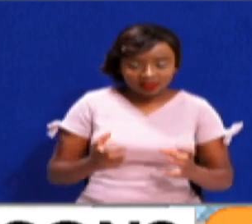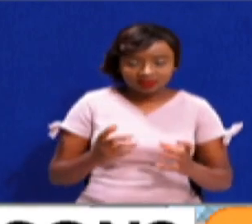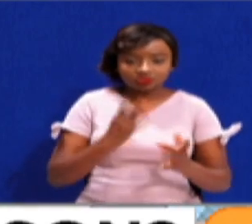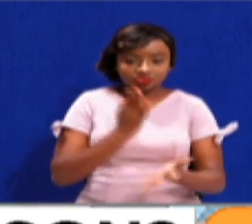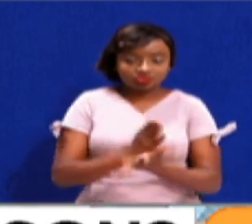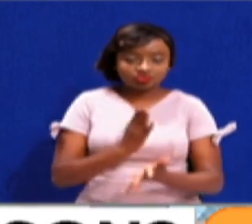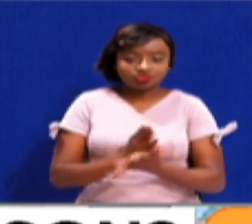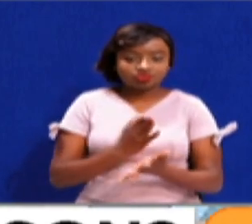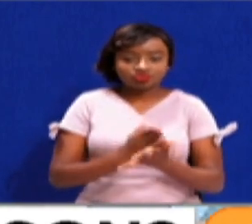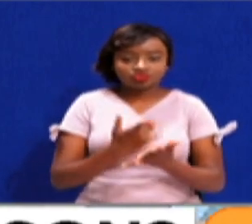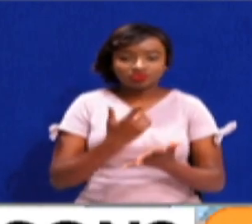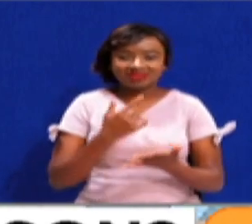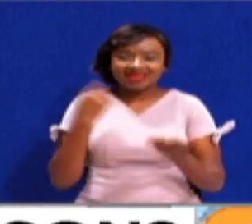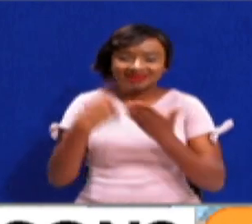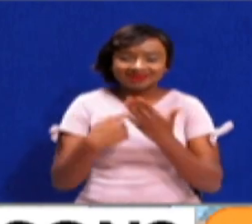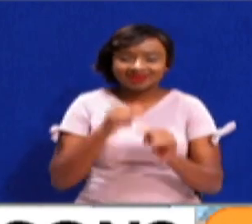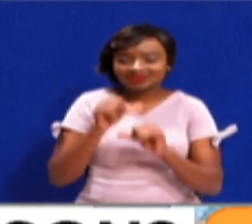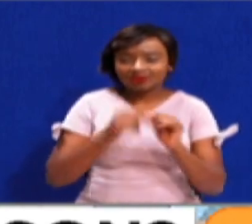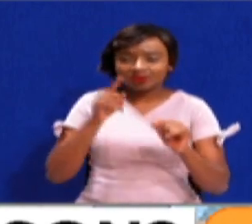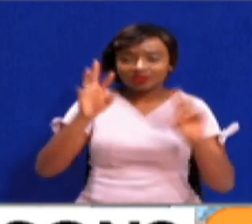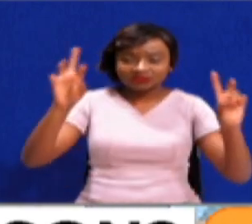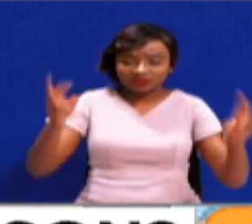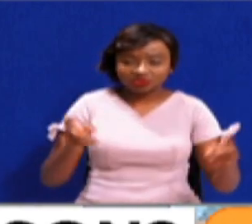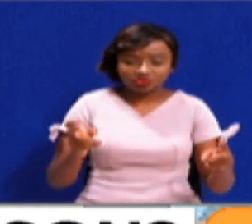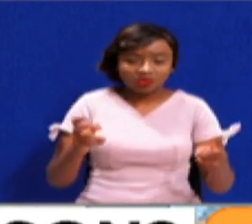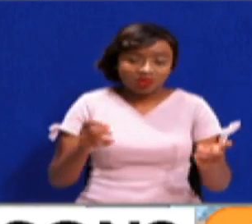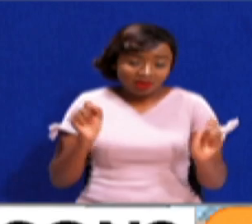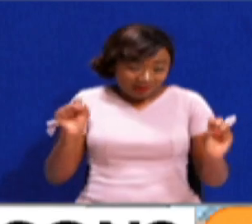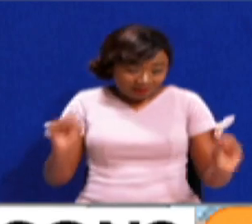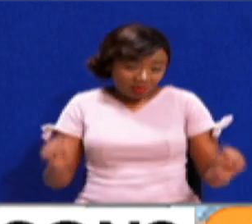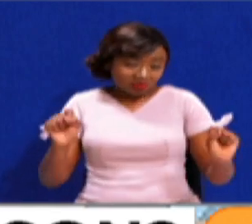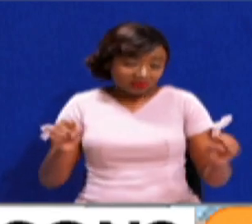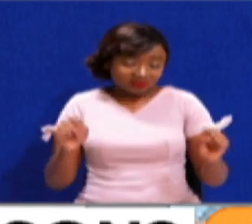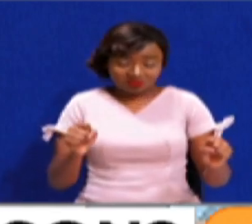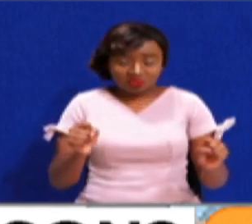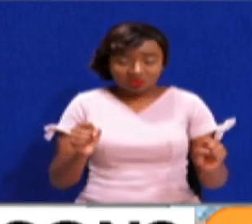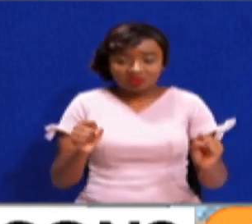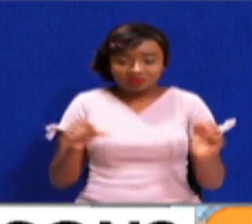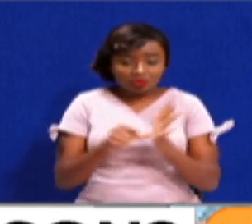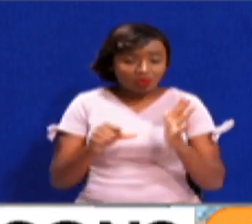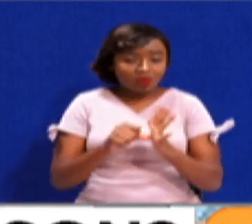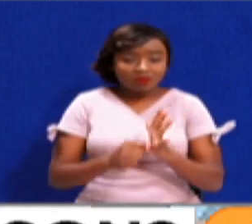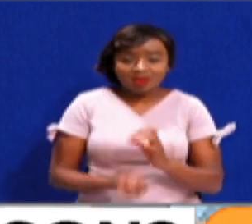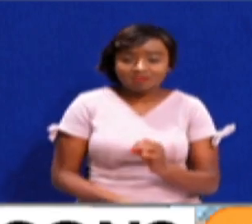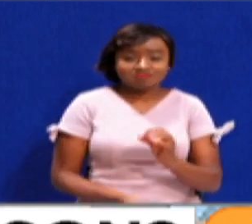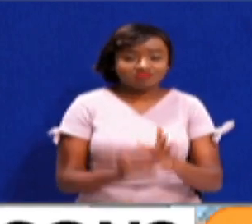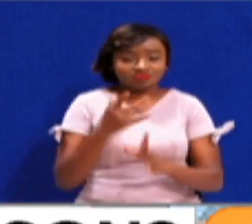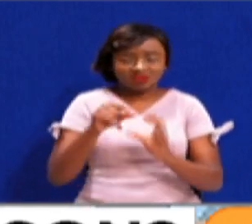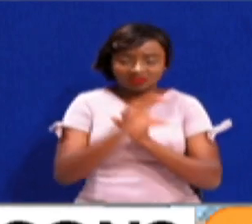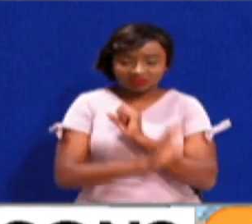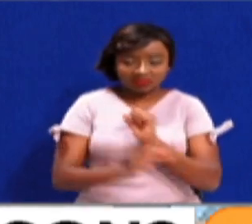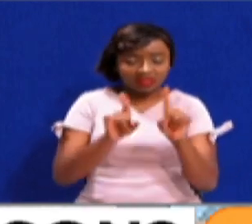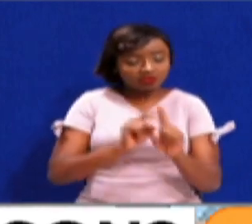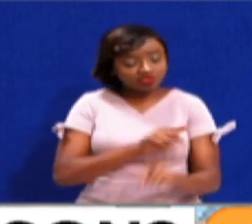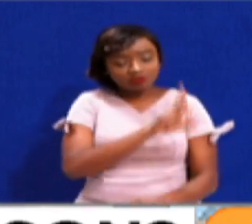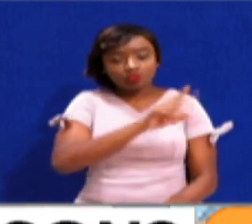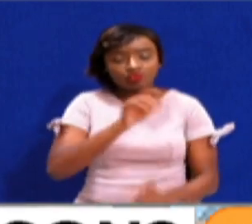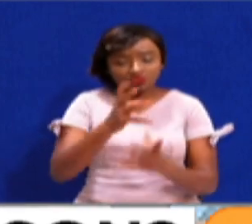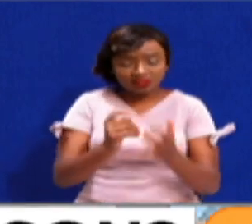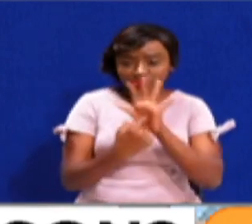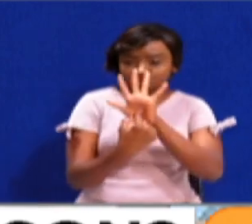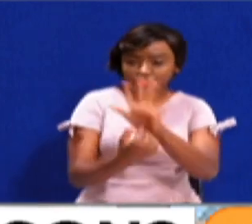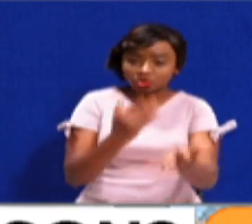out and talk about this matter that has the potential of causing serious problems mm-hmm. in the country, and also to demonstrate that he